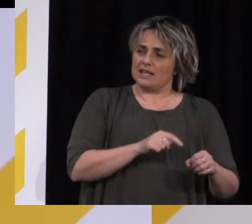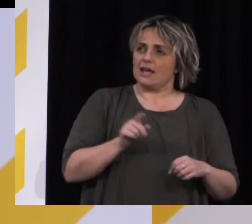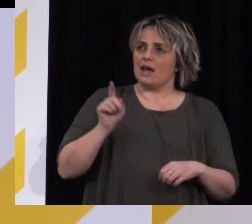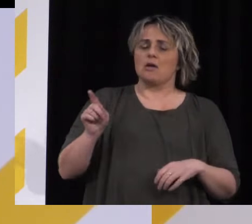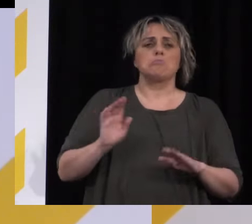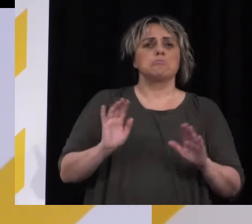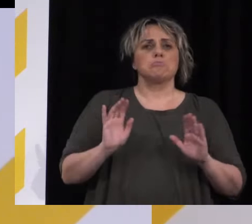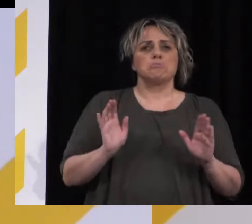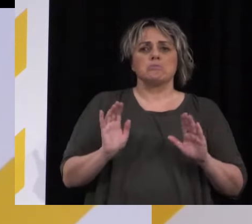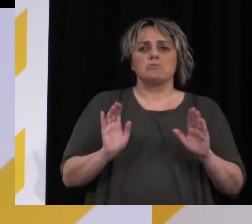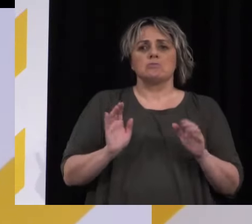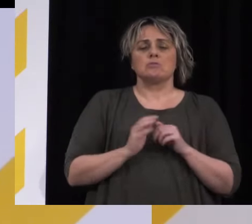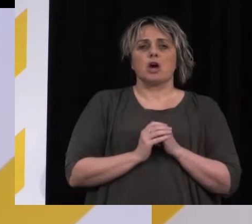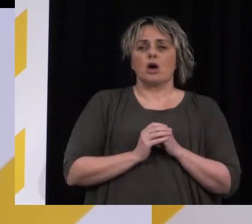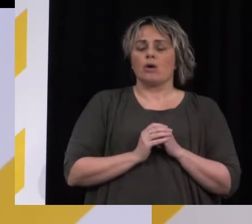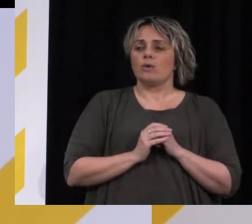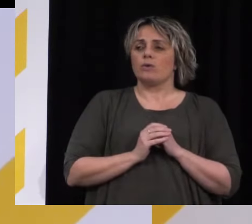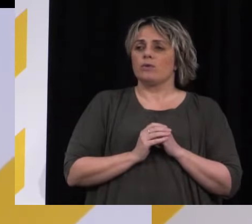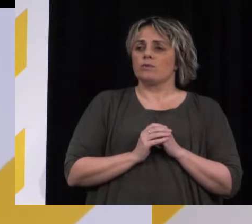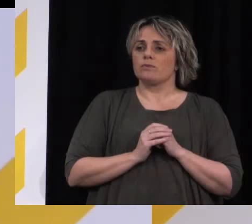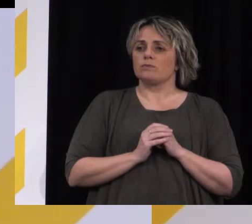to from